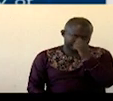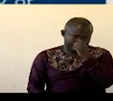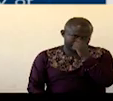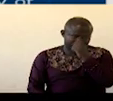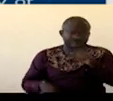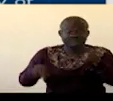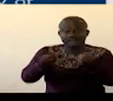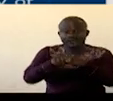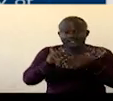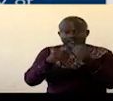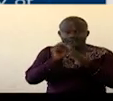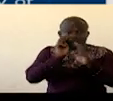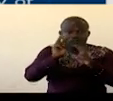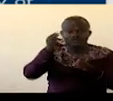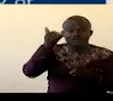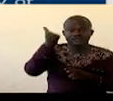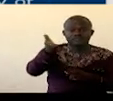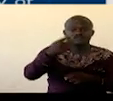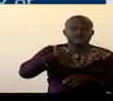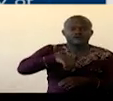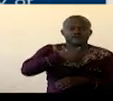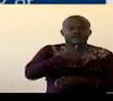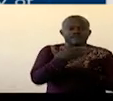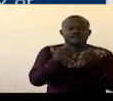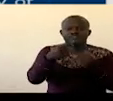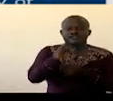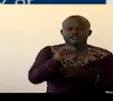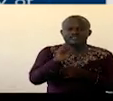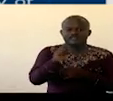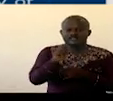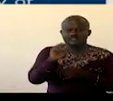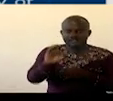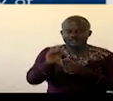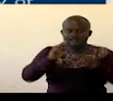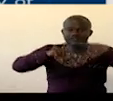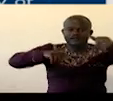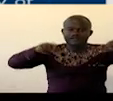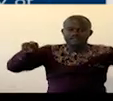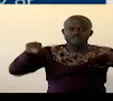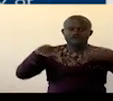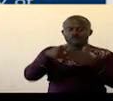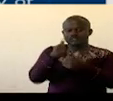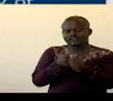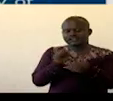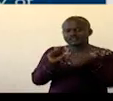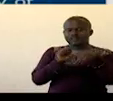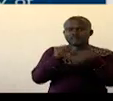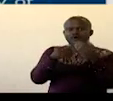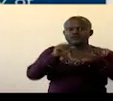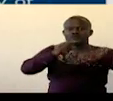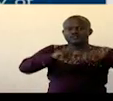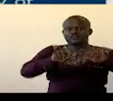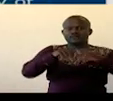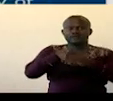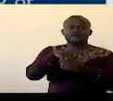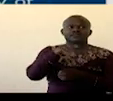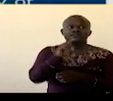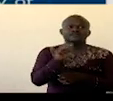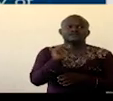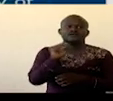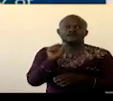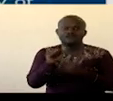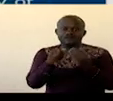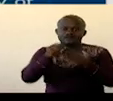Like you see here, we have genetic diversity, which is about the differences in DNA